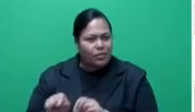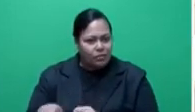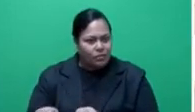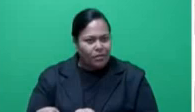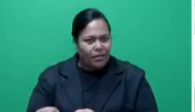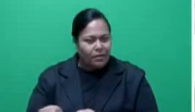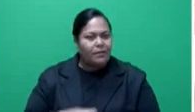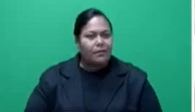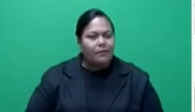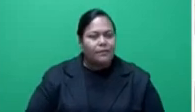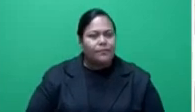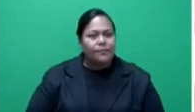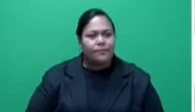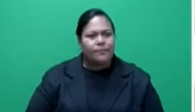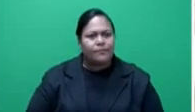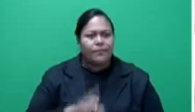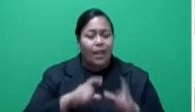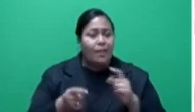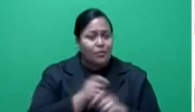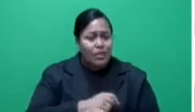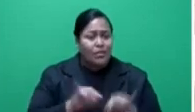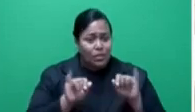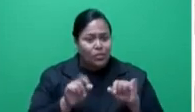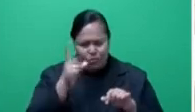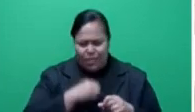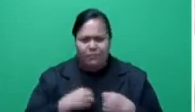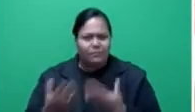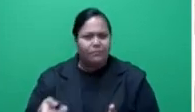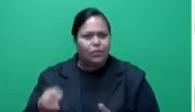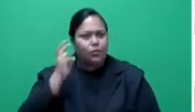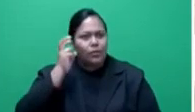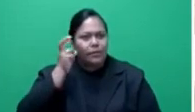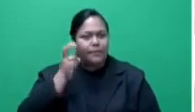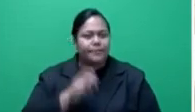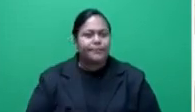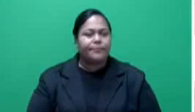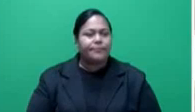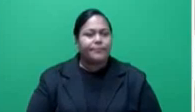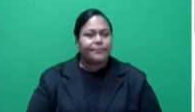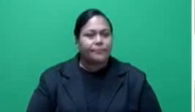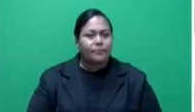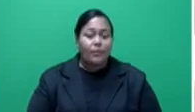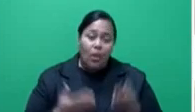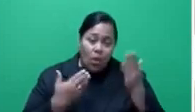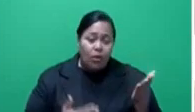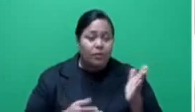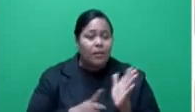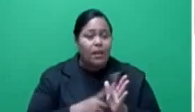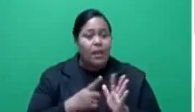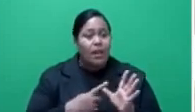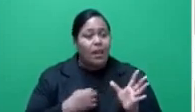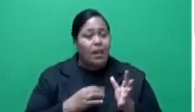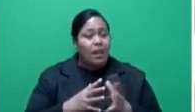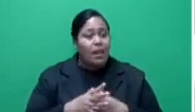issues where the climate change matters can be addressed through training, sir. Honorable Lavere, again, please,